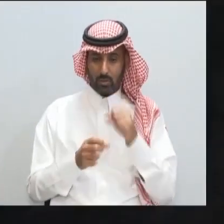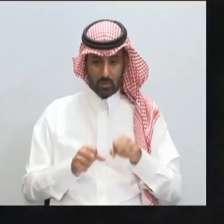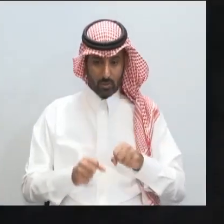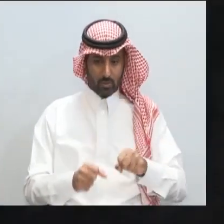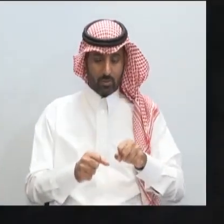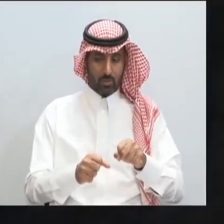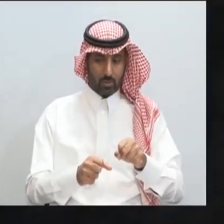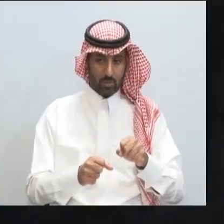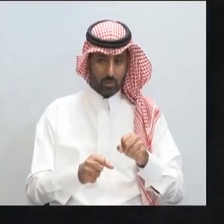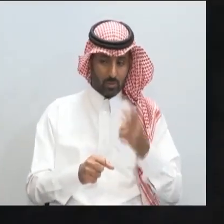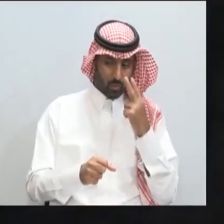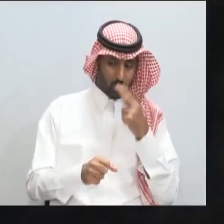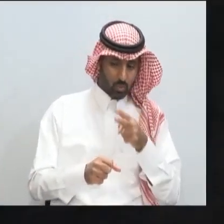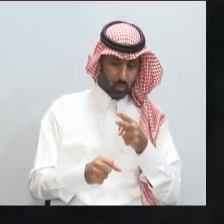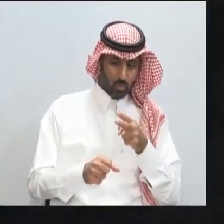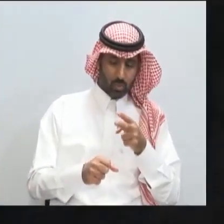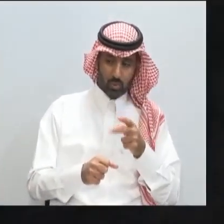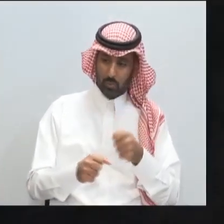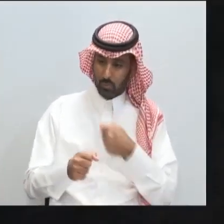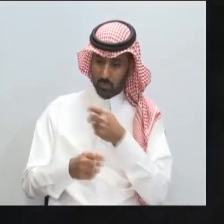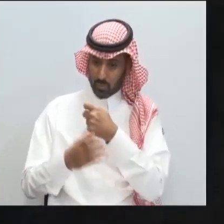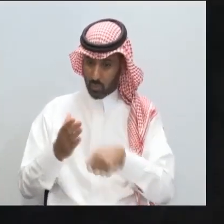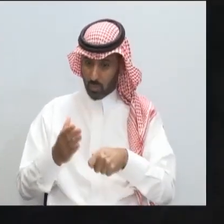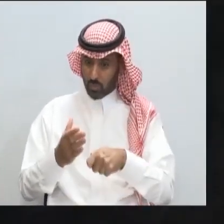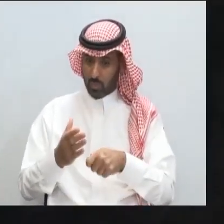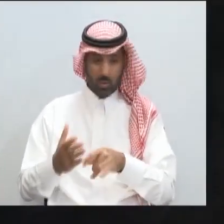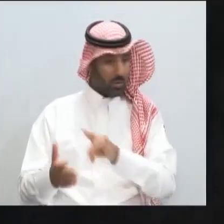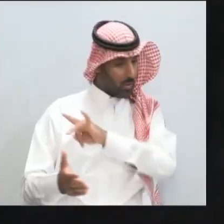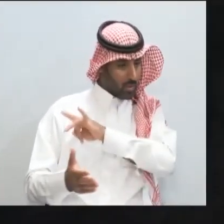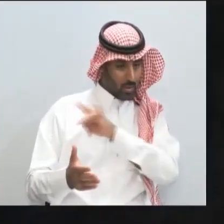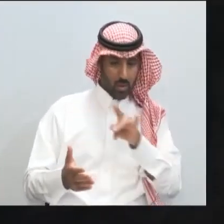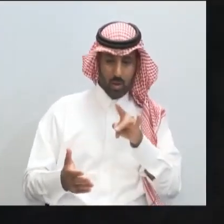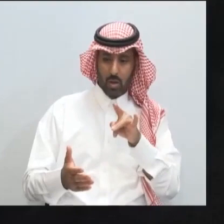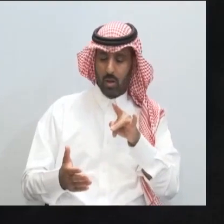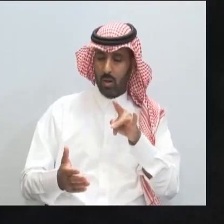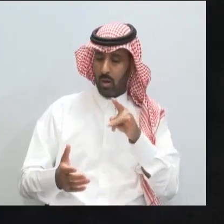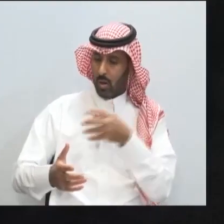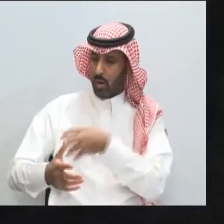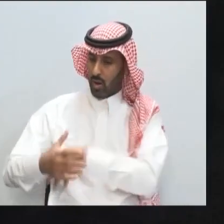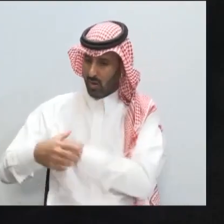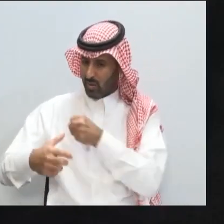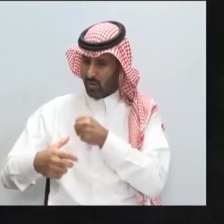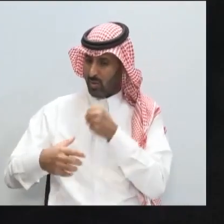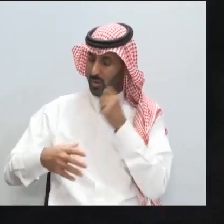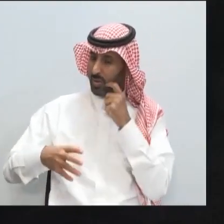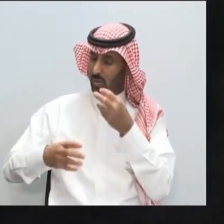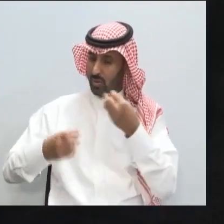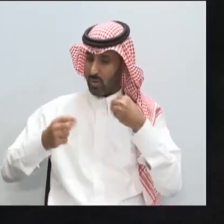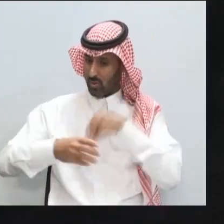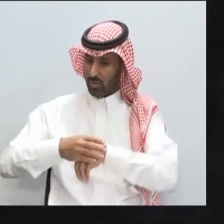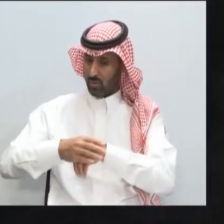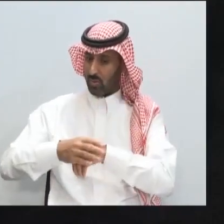clothes store. Instead of buying it, paying money for the clothes, he is stealing them, putting